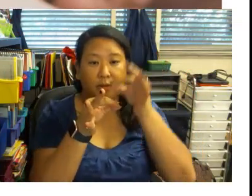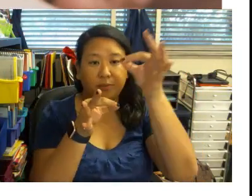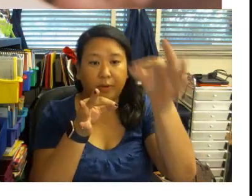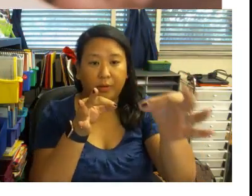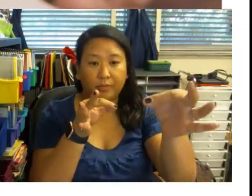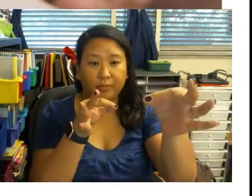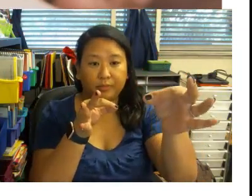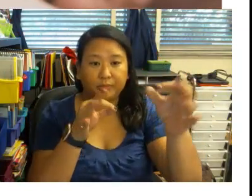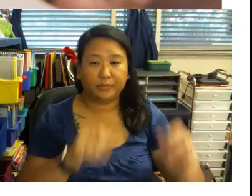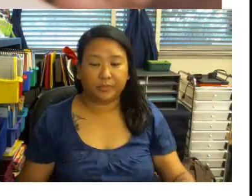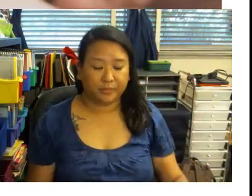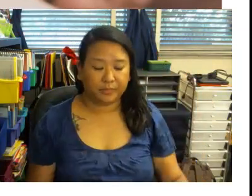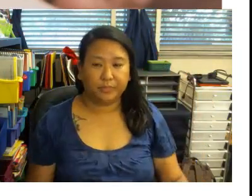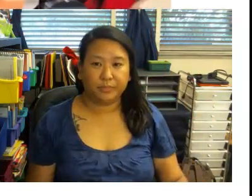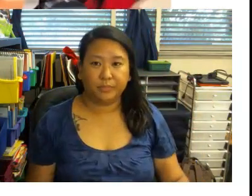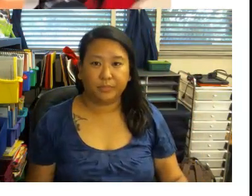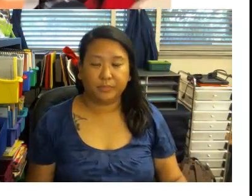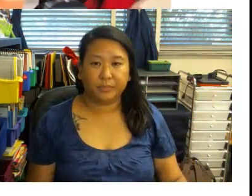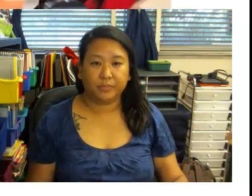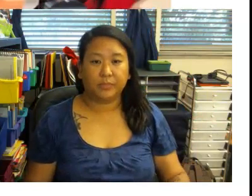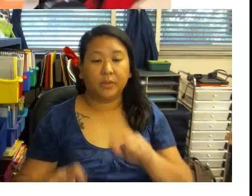To postpone.